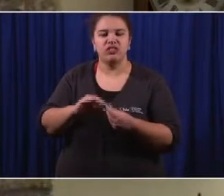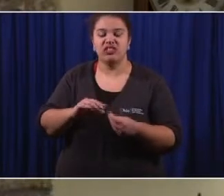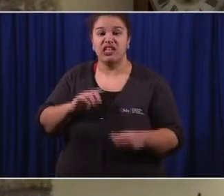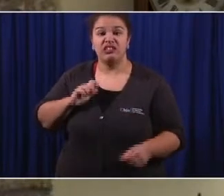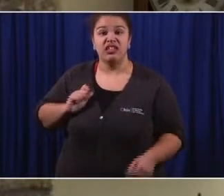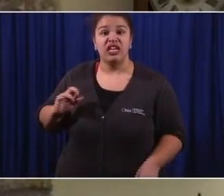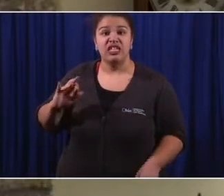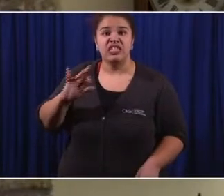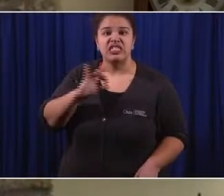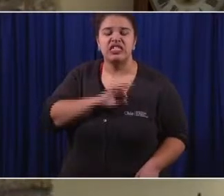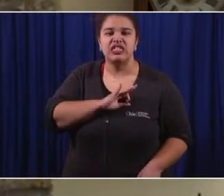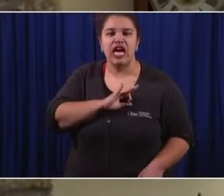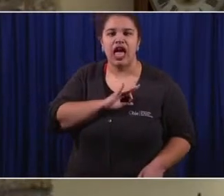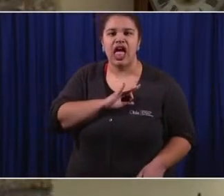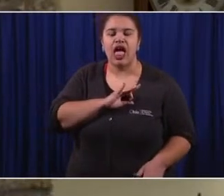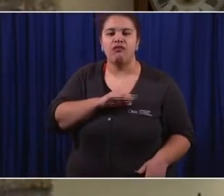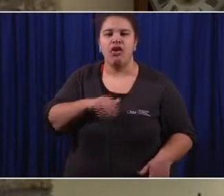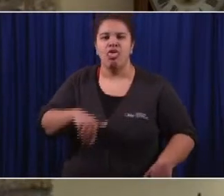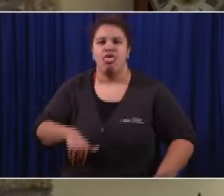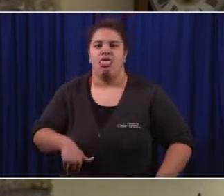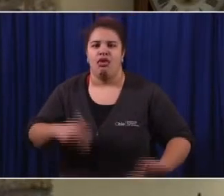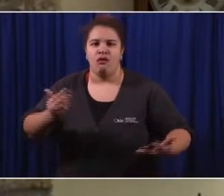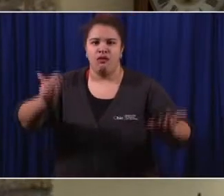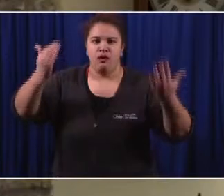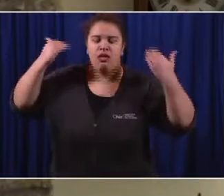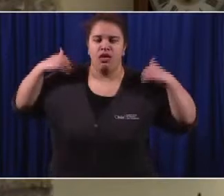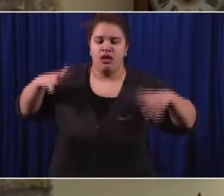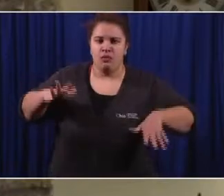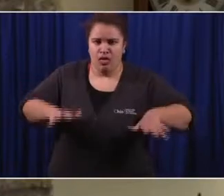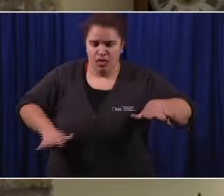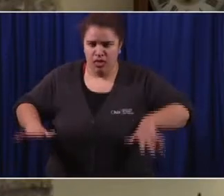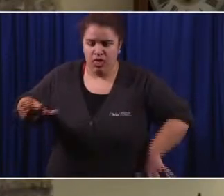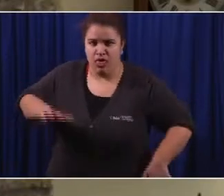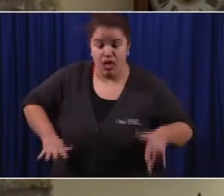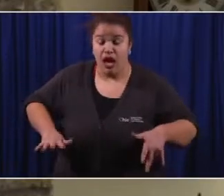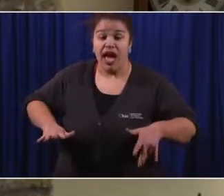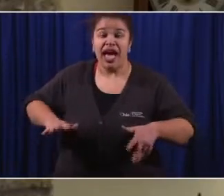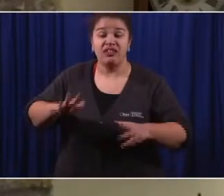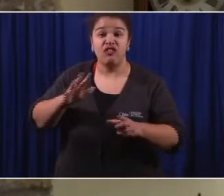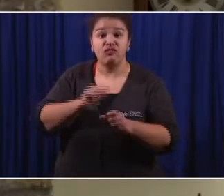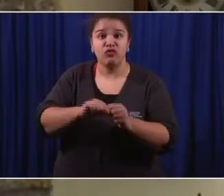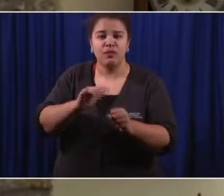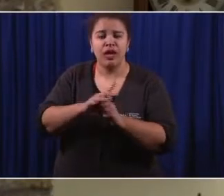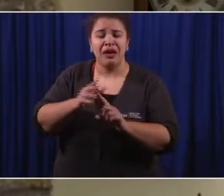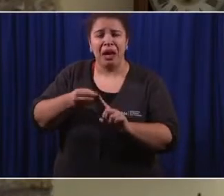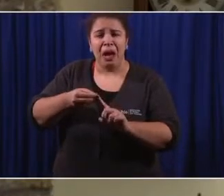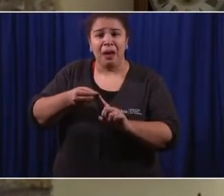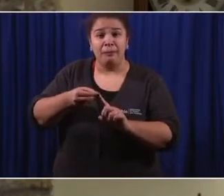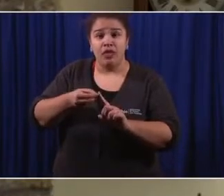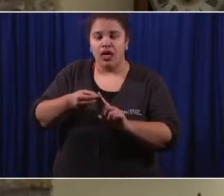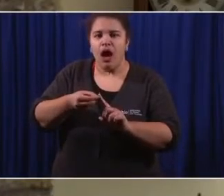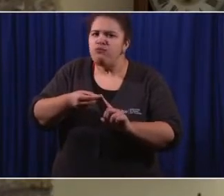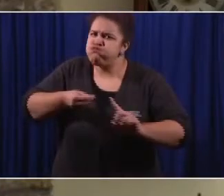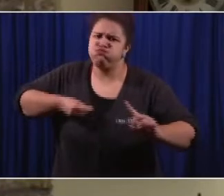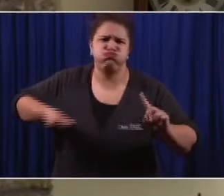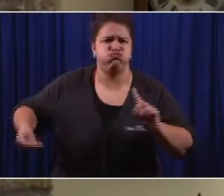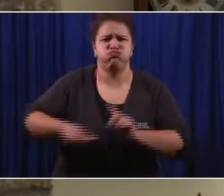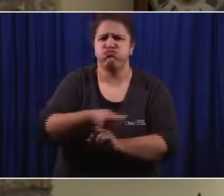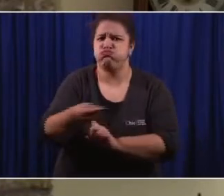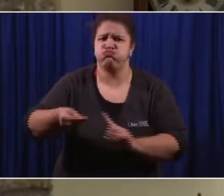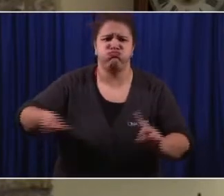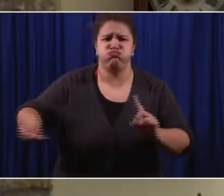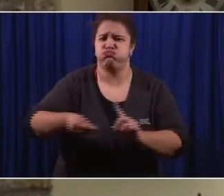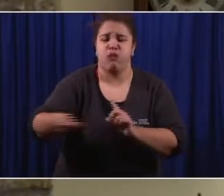being overwhelmed and the rapid spread of the virus there. They